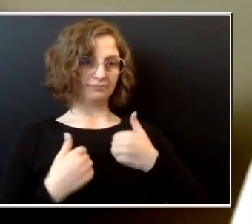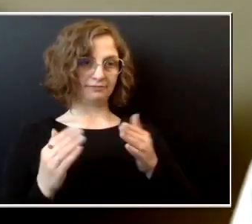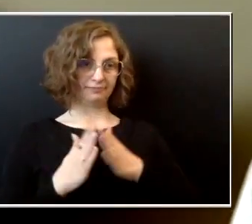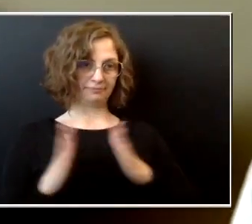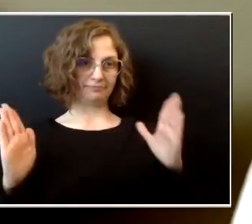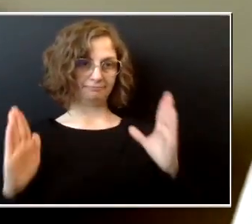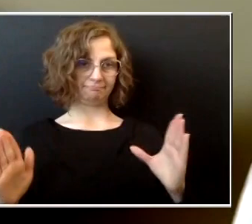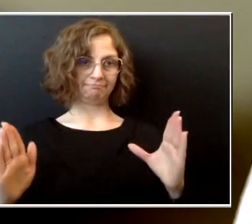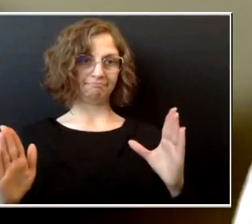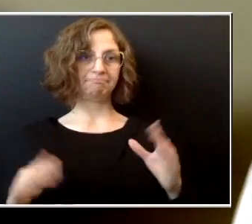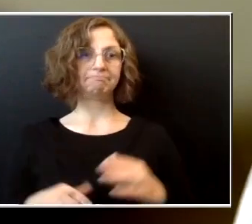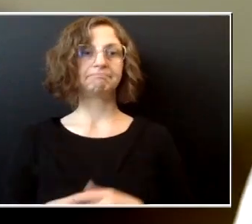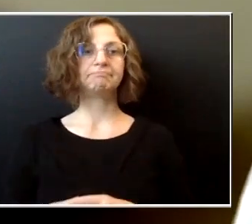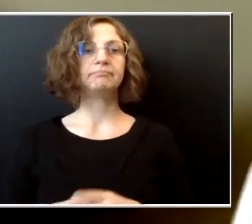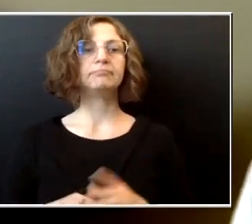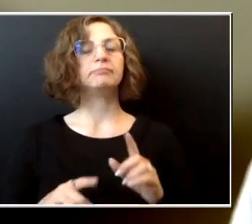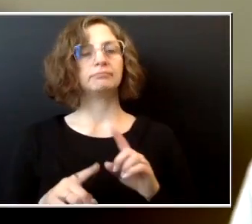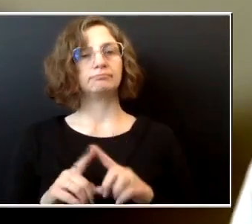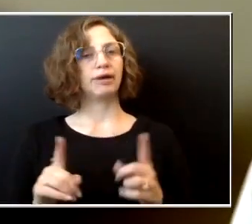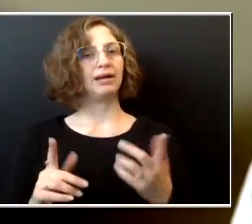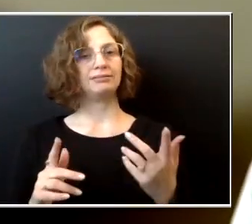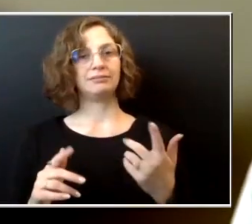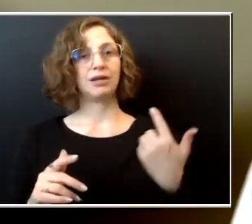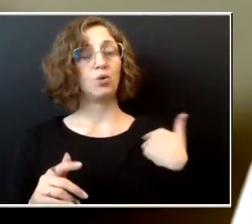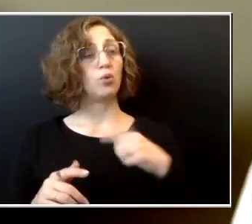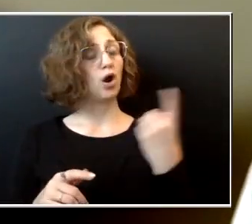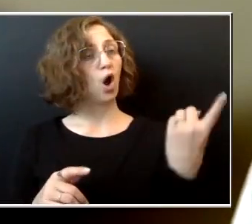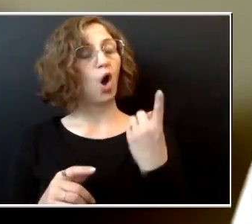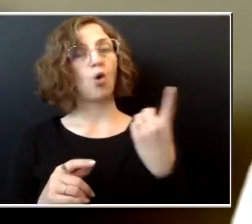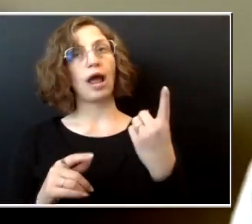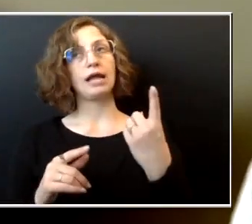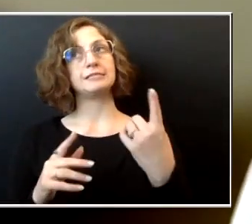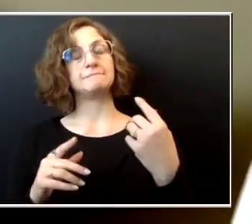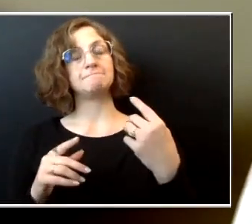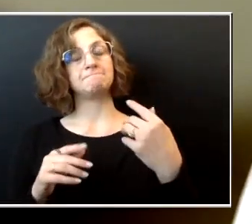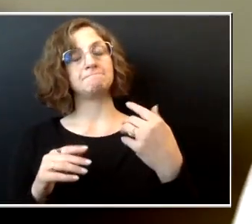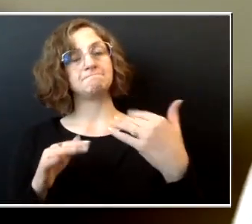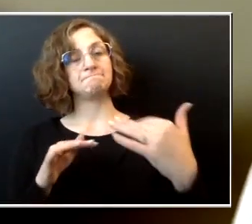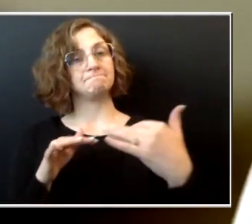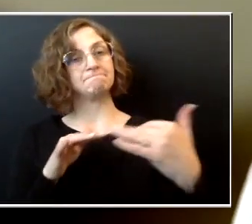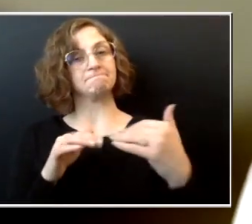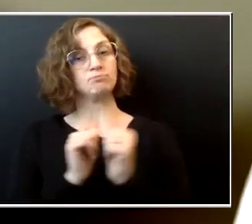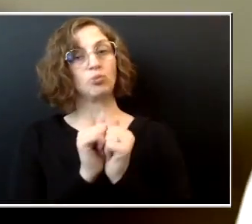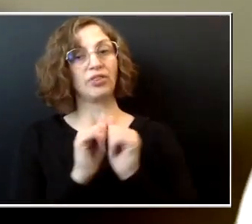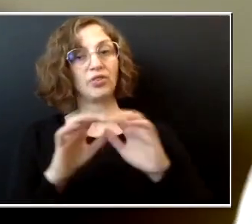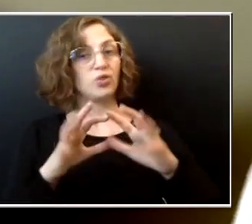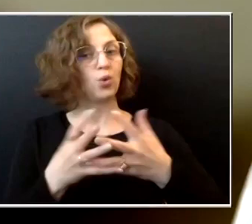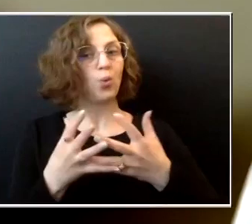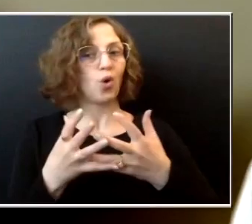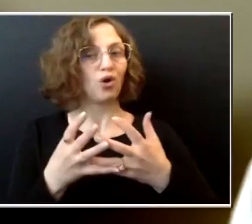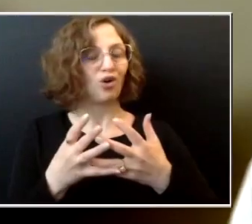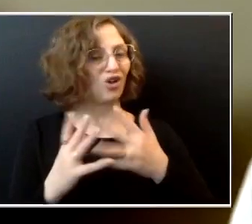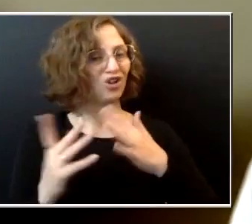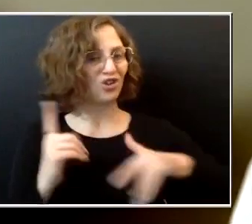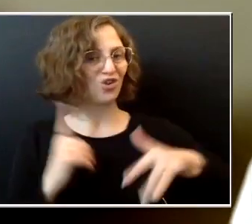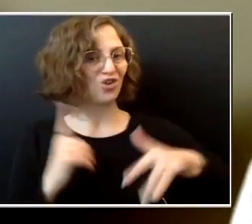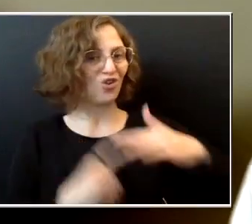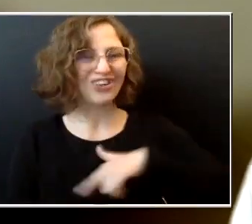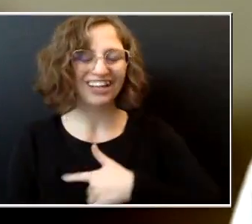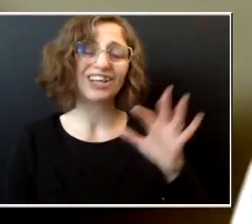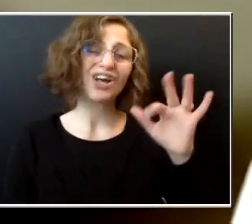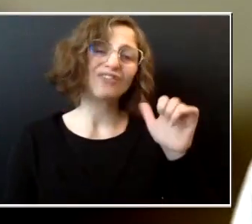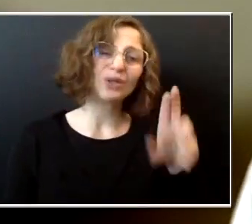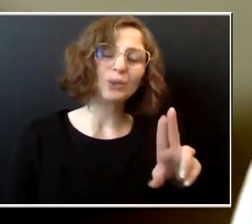a timeless battle with the world around us, whether it's influenza virus or cholera.